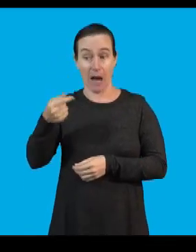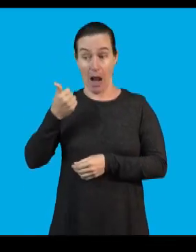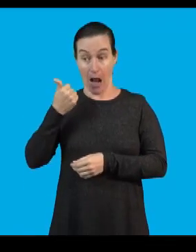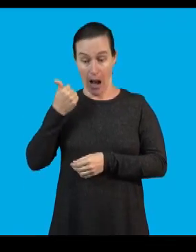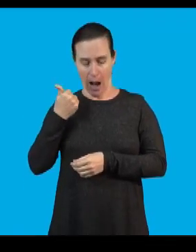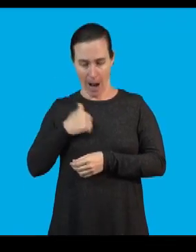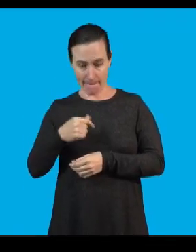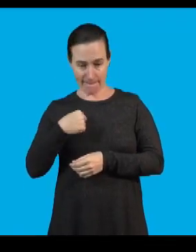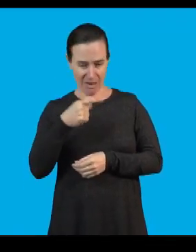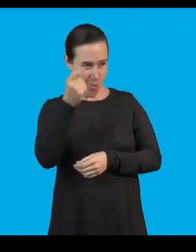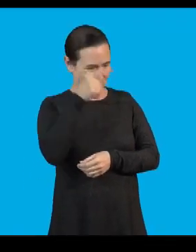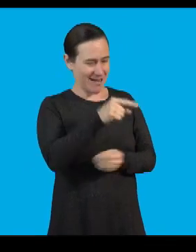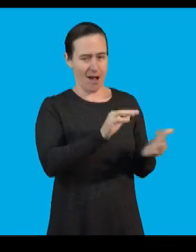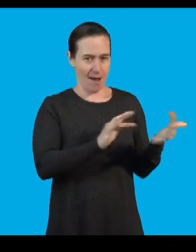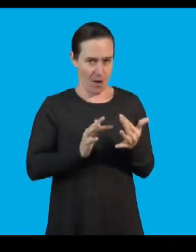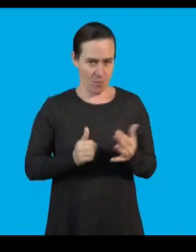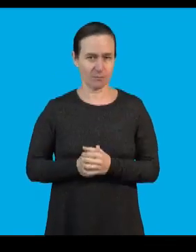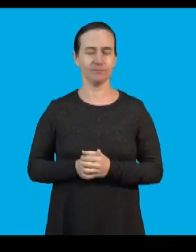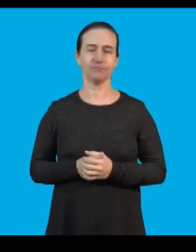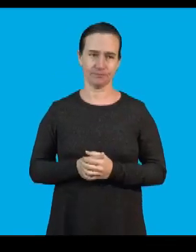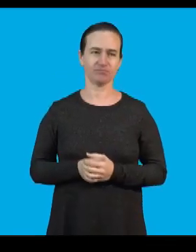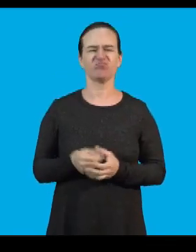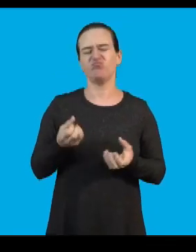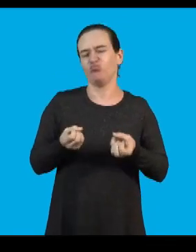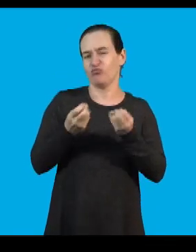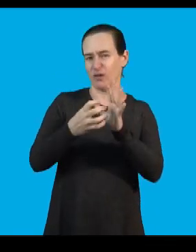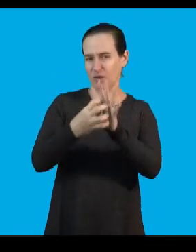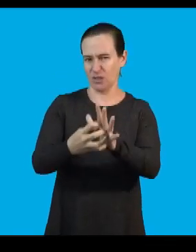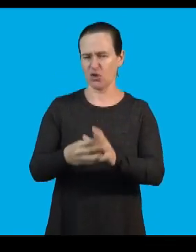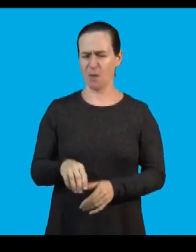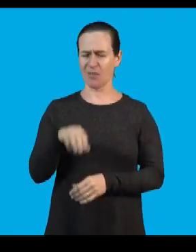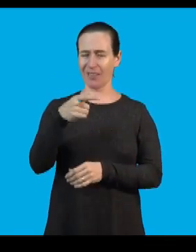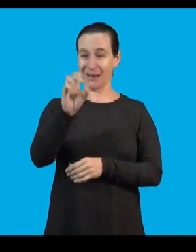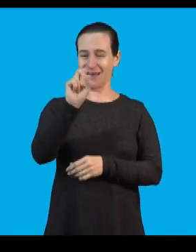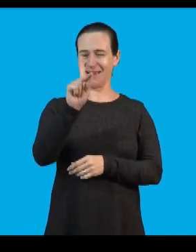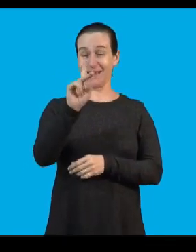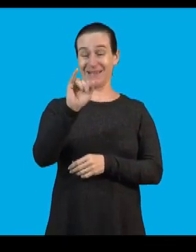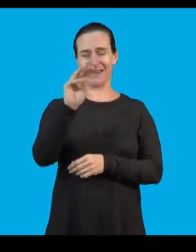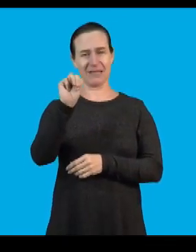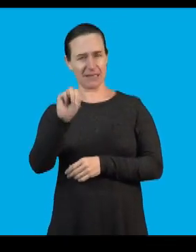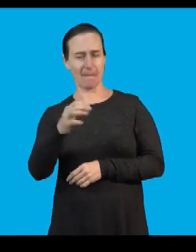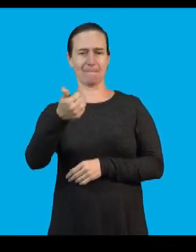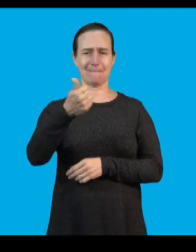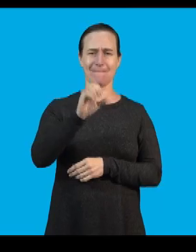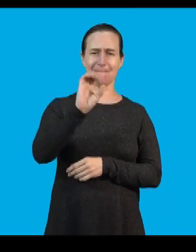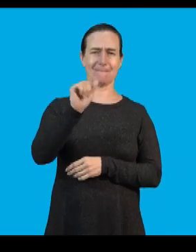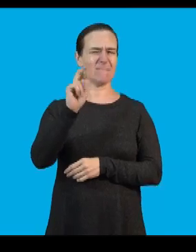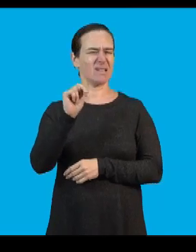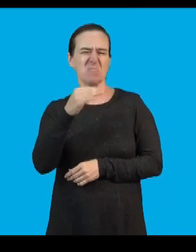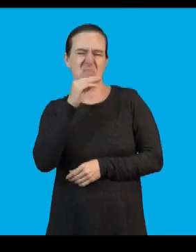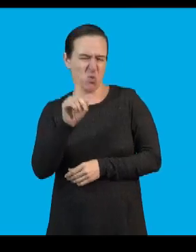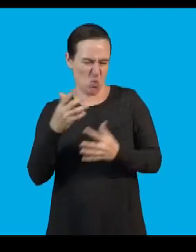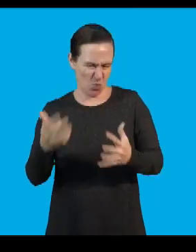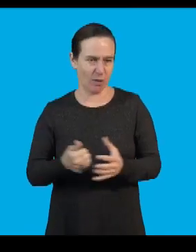questions will require of you. So let's look at an example quickly of how we skim and scan a text. So here's